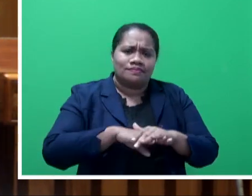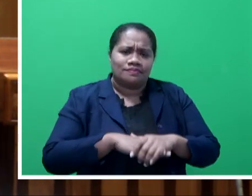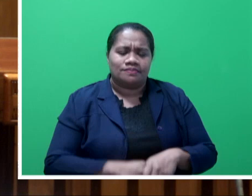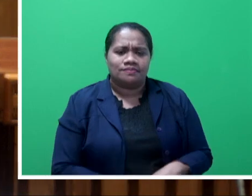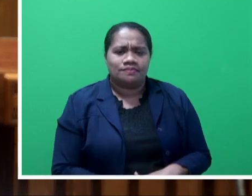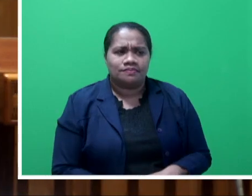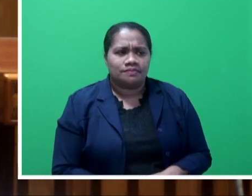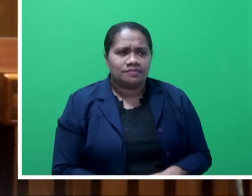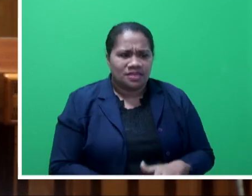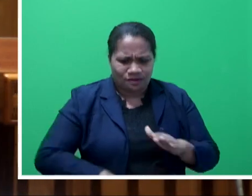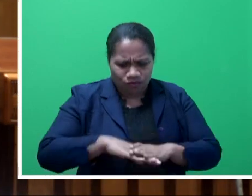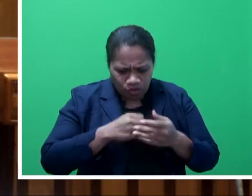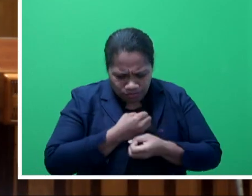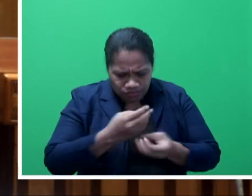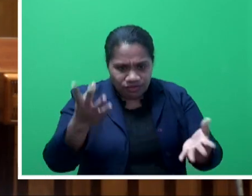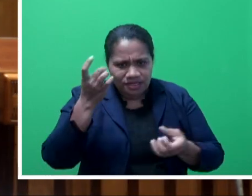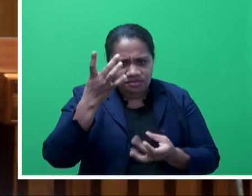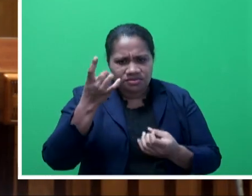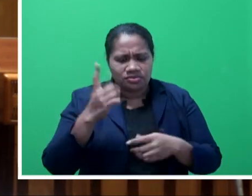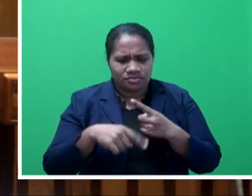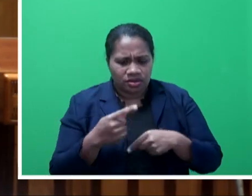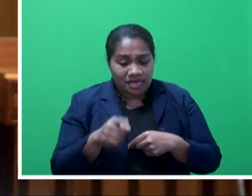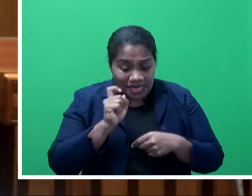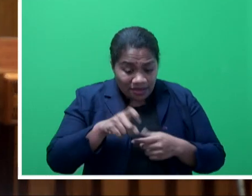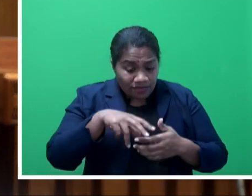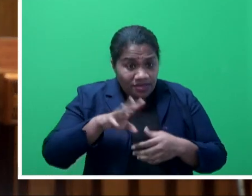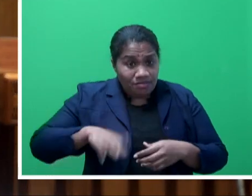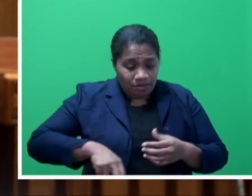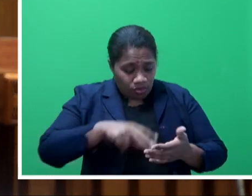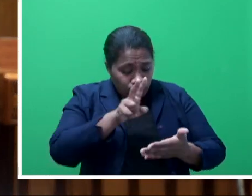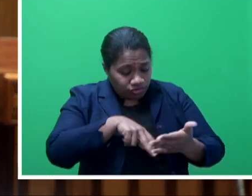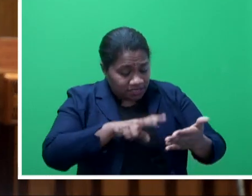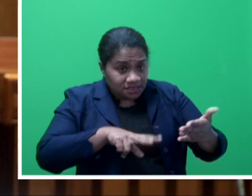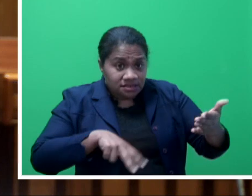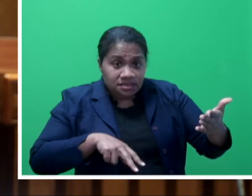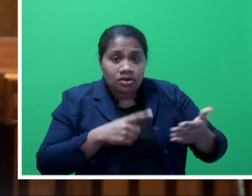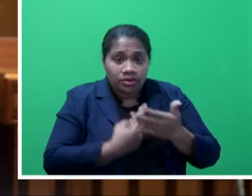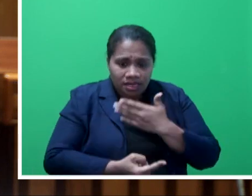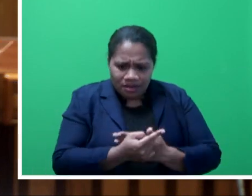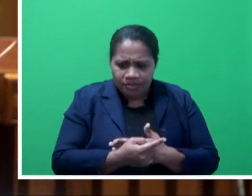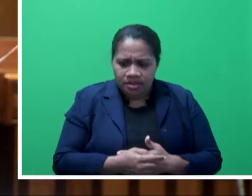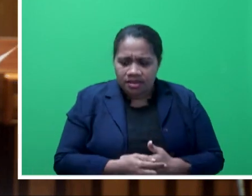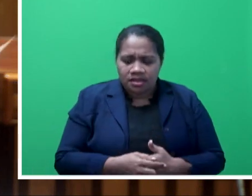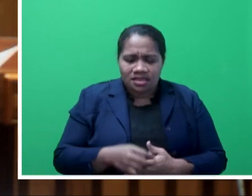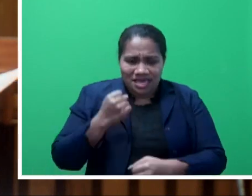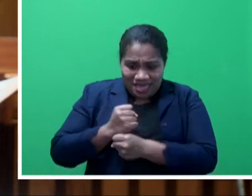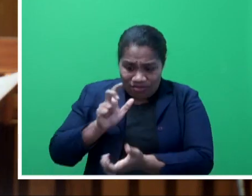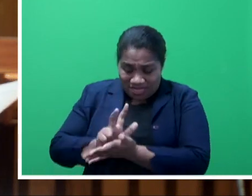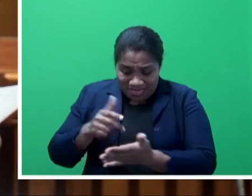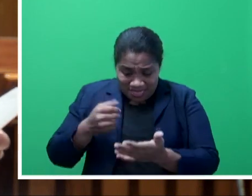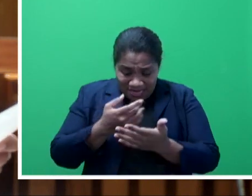it. And if the members read the motion, the guarantee sum is not being increased.